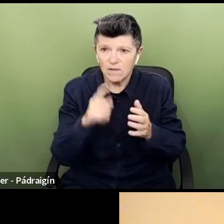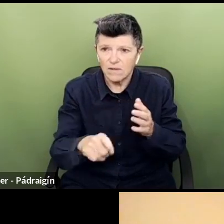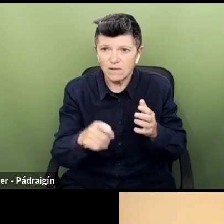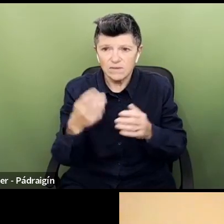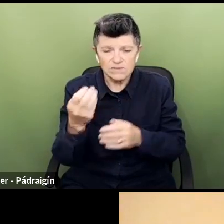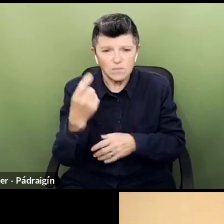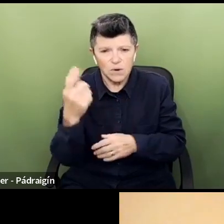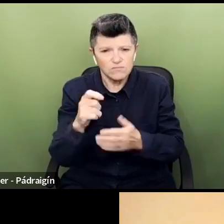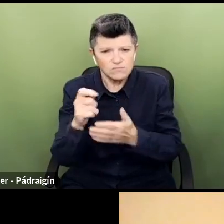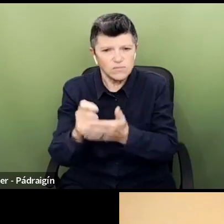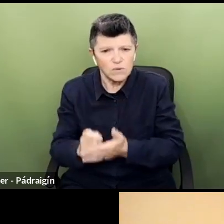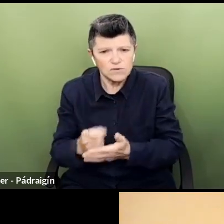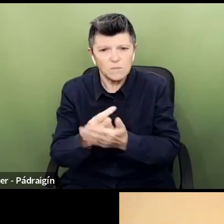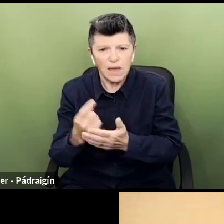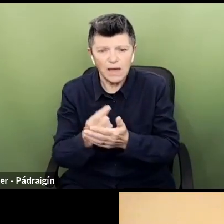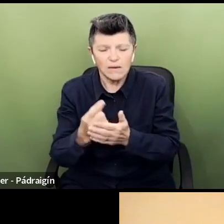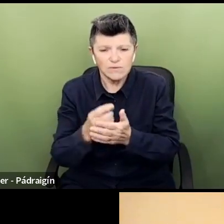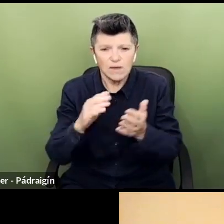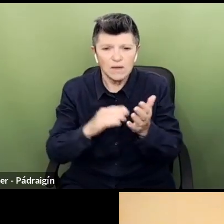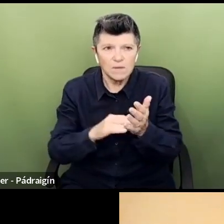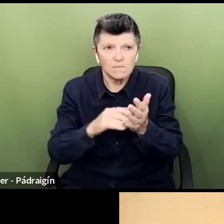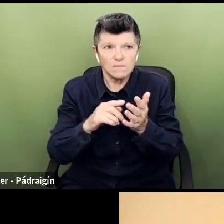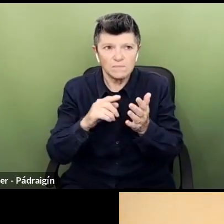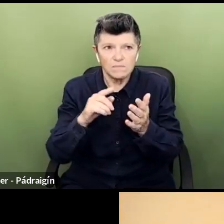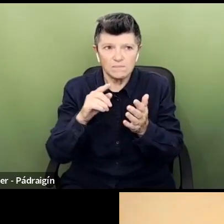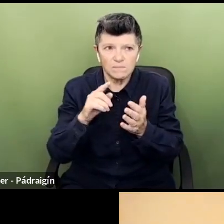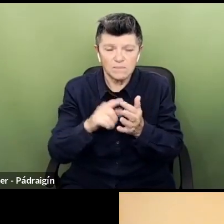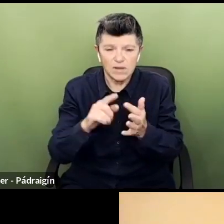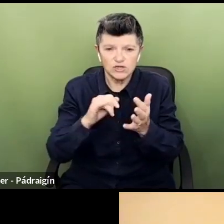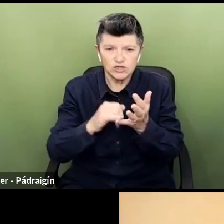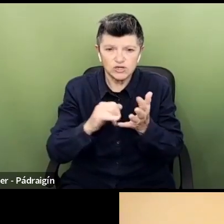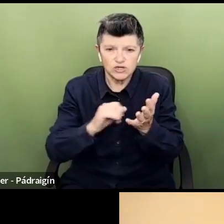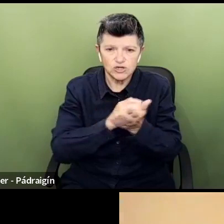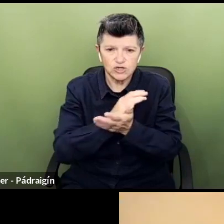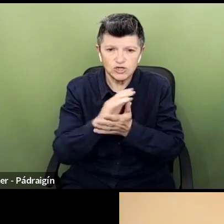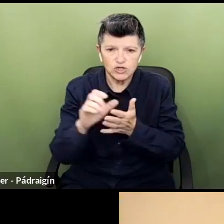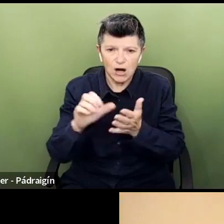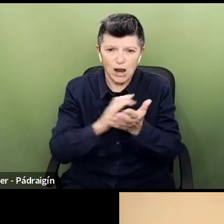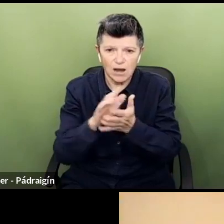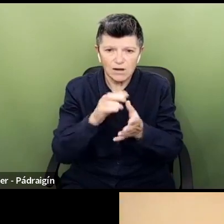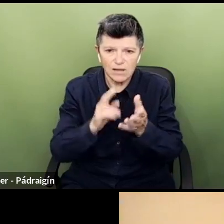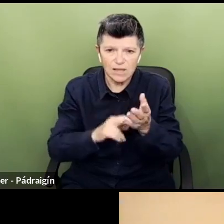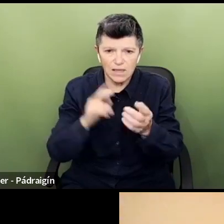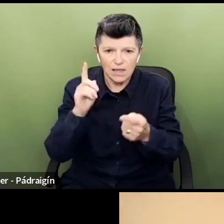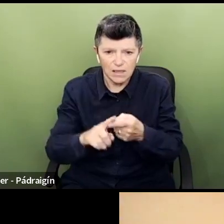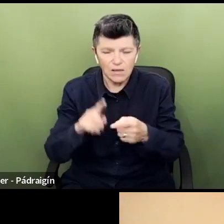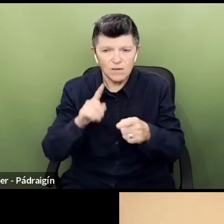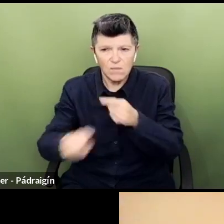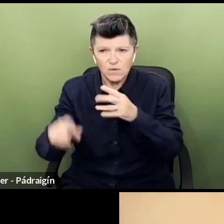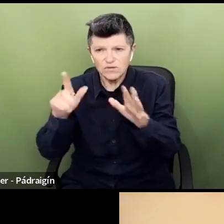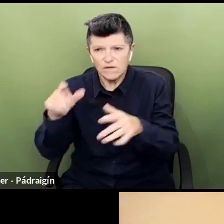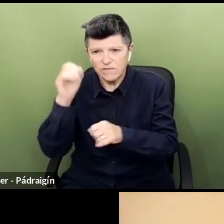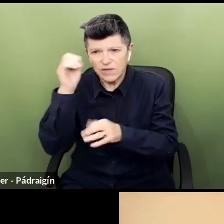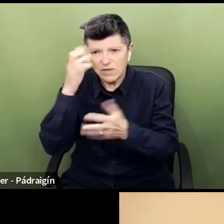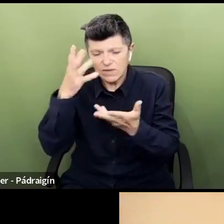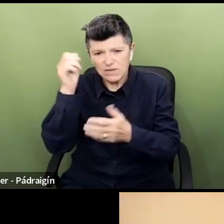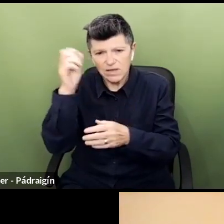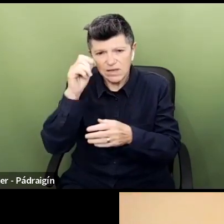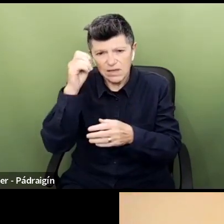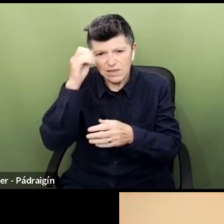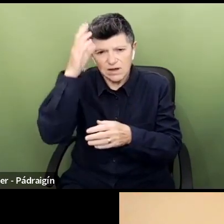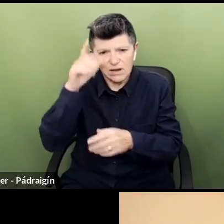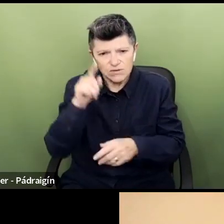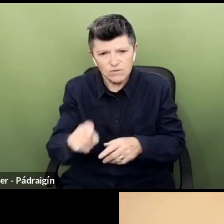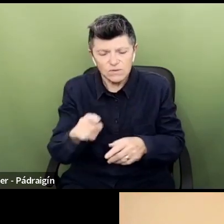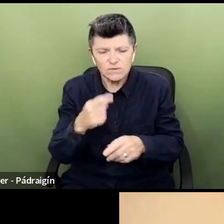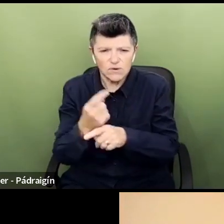these intellectuals, by the way, portrayed these urban groups almost exclusively in a derogative sense. But think of Chekhov, who